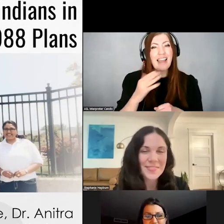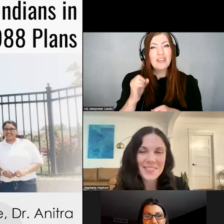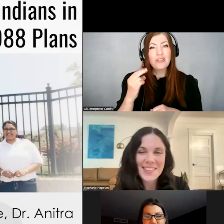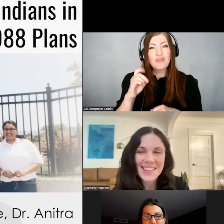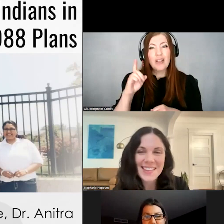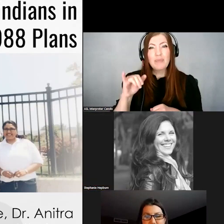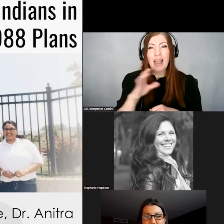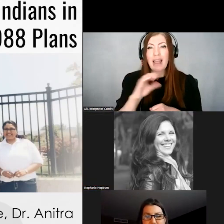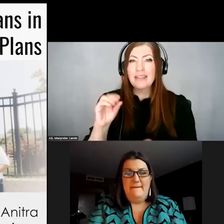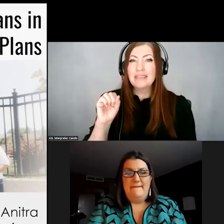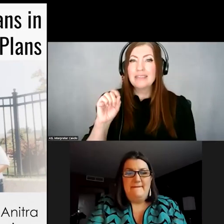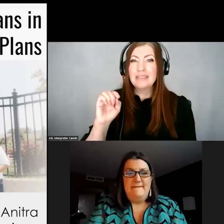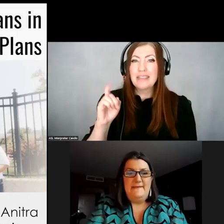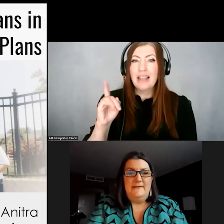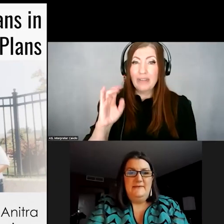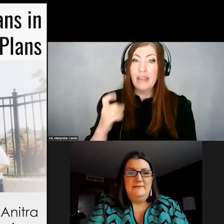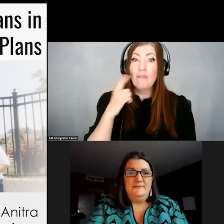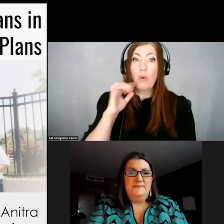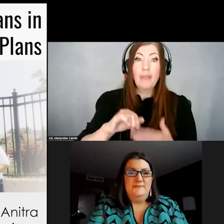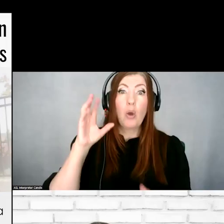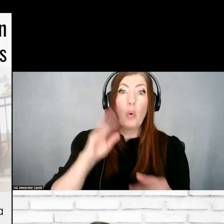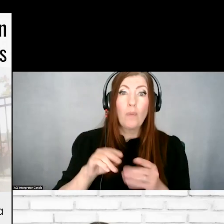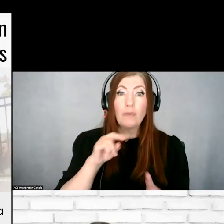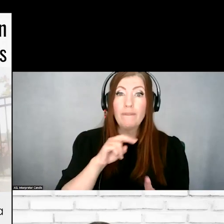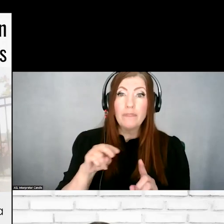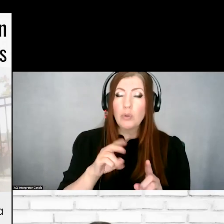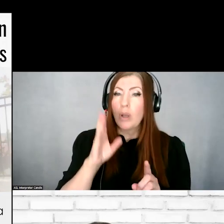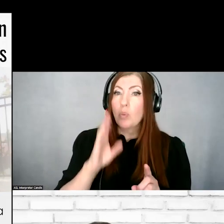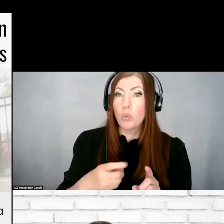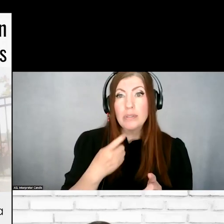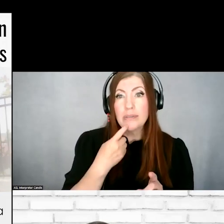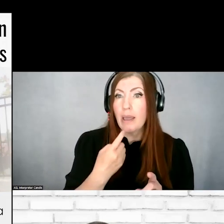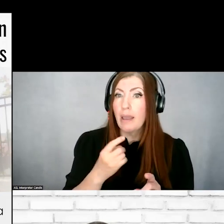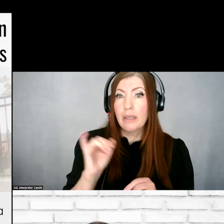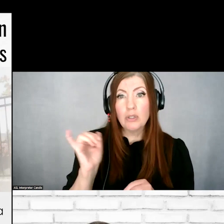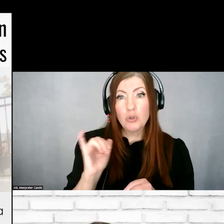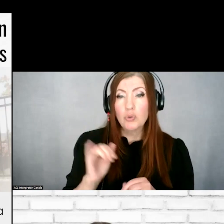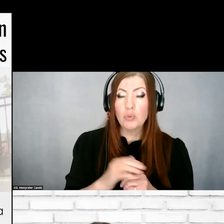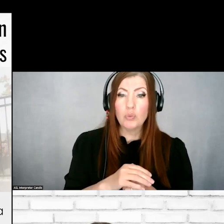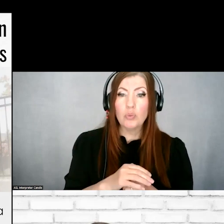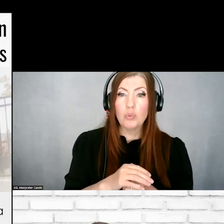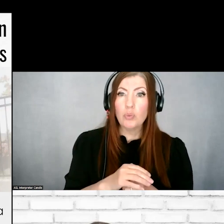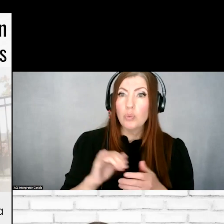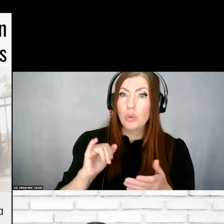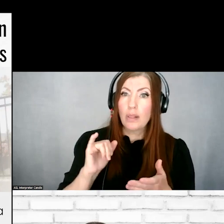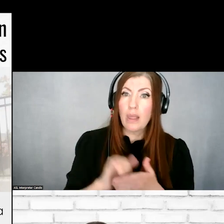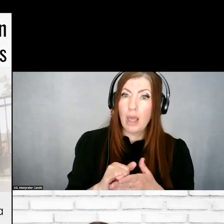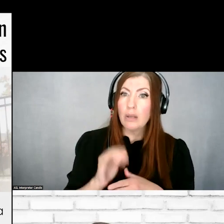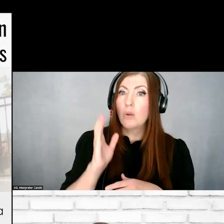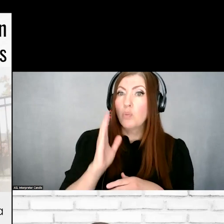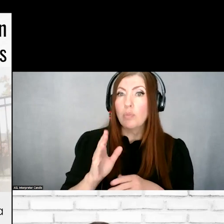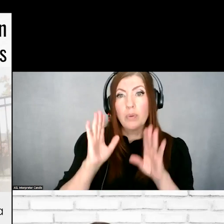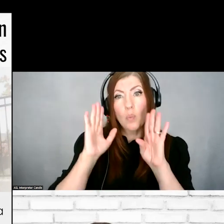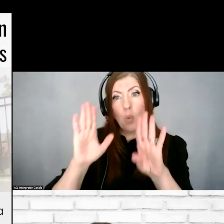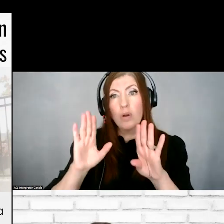you, Stephanie, for that overview. I would say as well that it would be